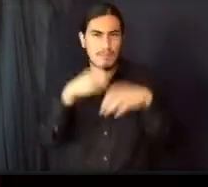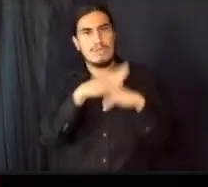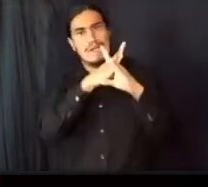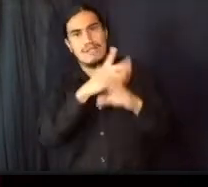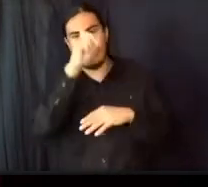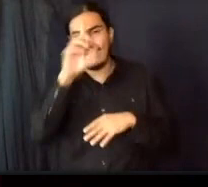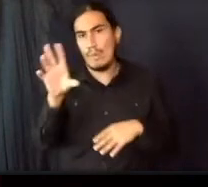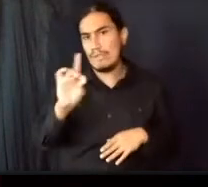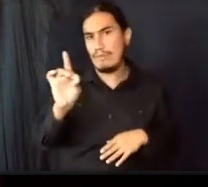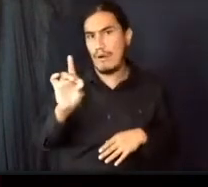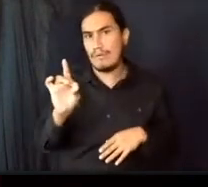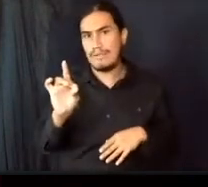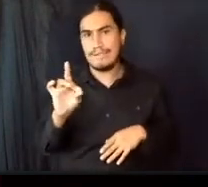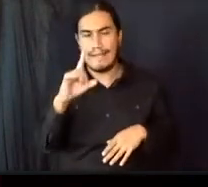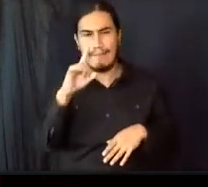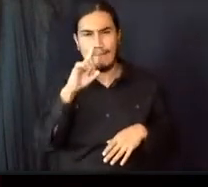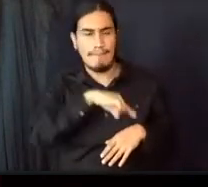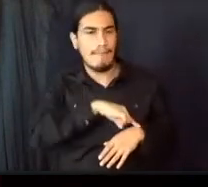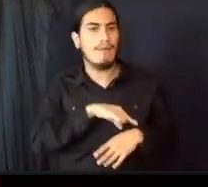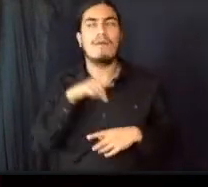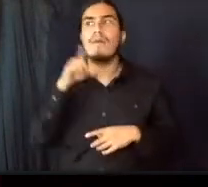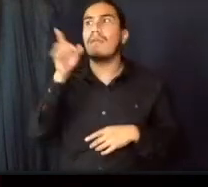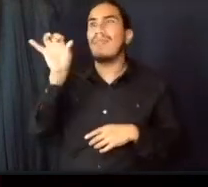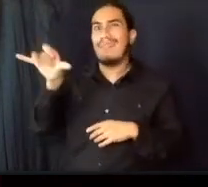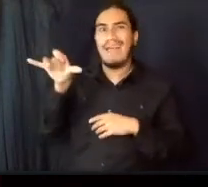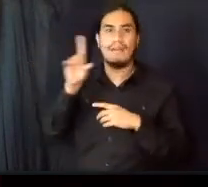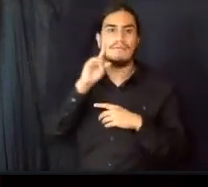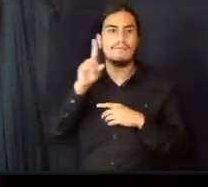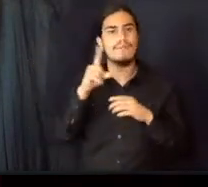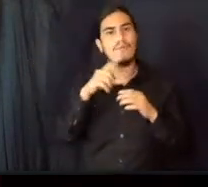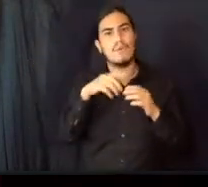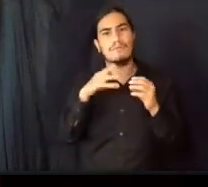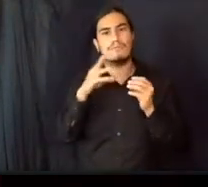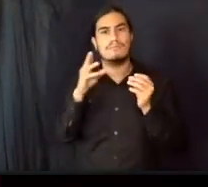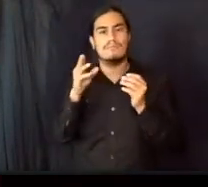the near-political gendered condition of unbreathing.